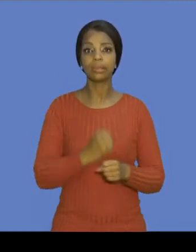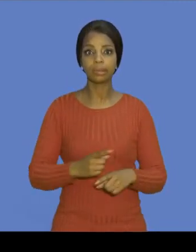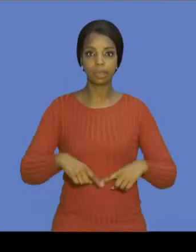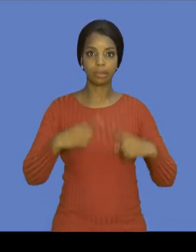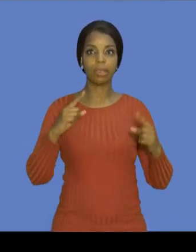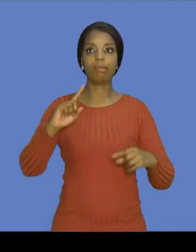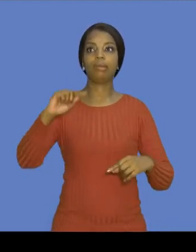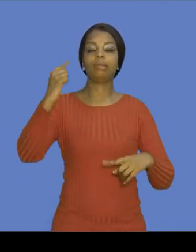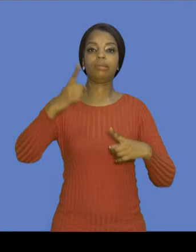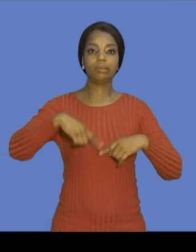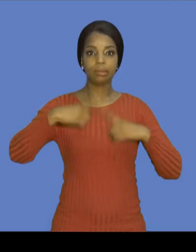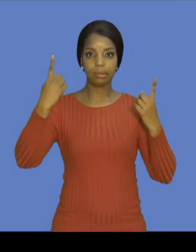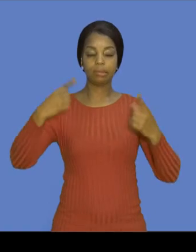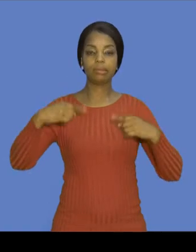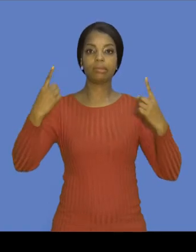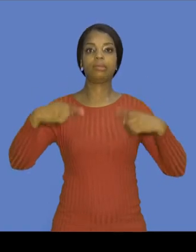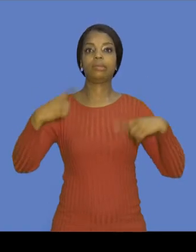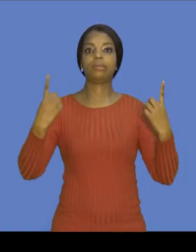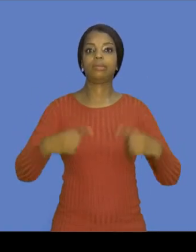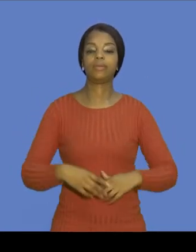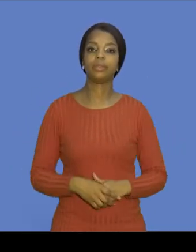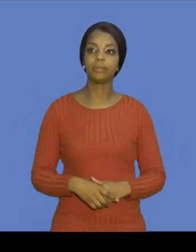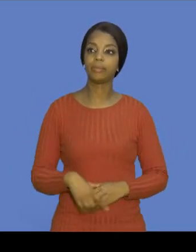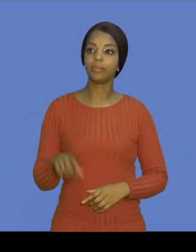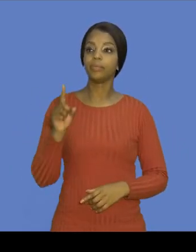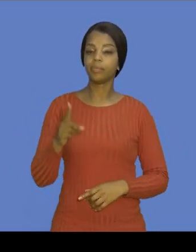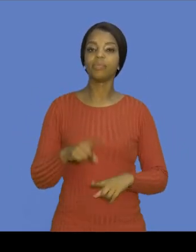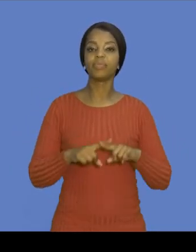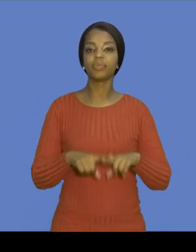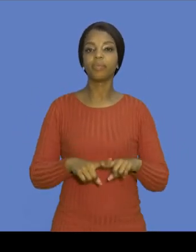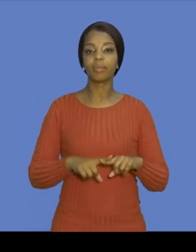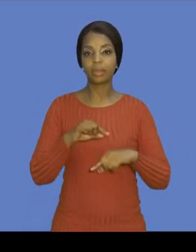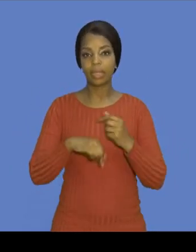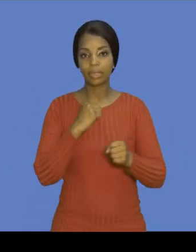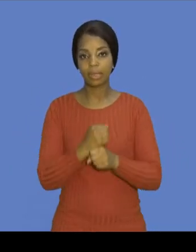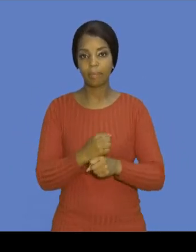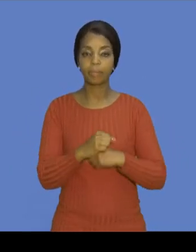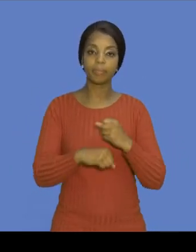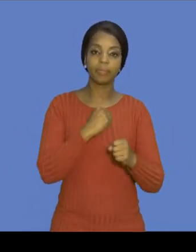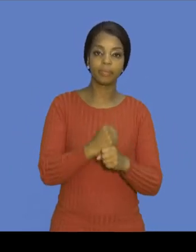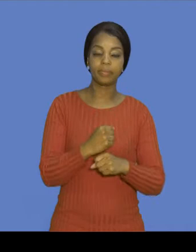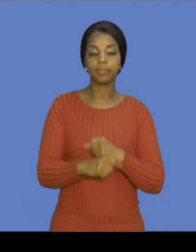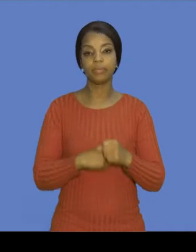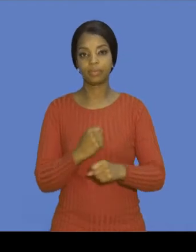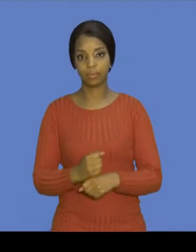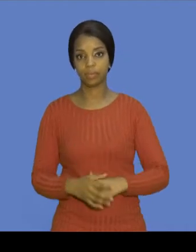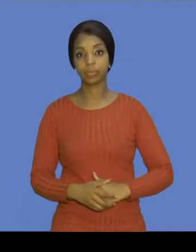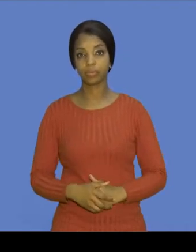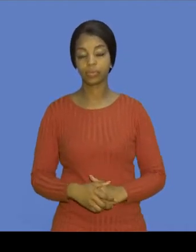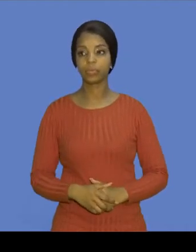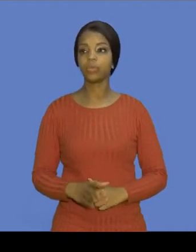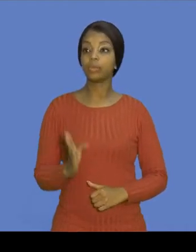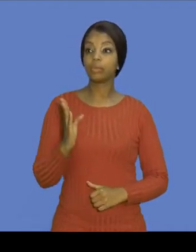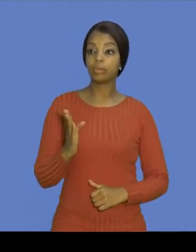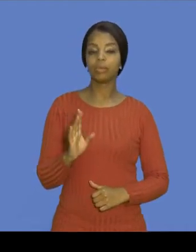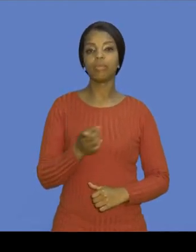And the following year, it will be different. So this normally varies from year to year. Now, we have what we call the South African Reserve